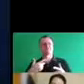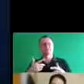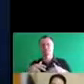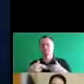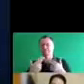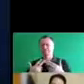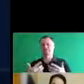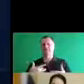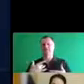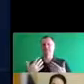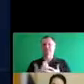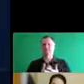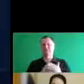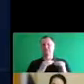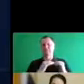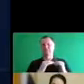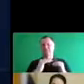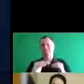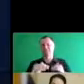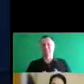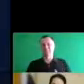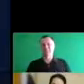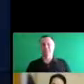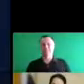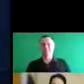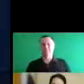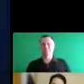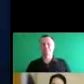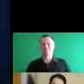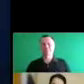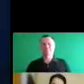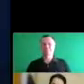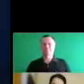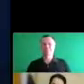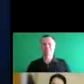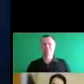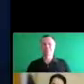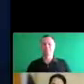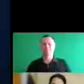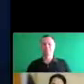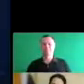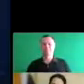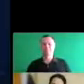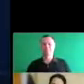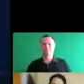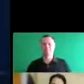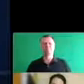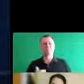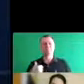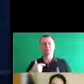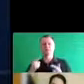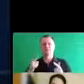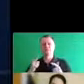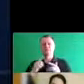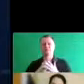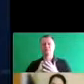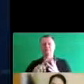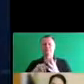family, that I've been confronted with much kind of hostilities, much